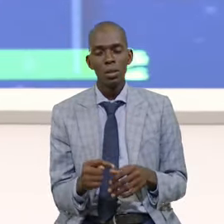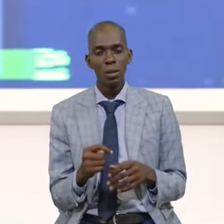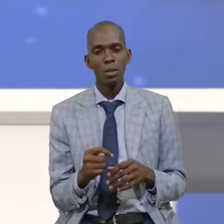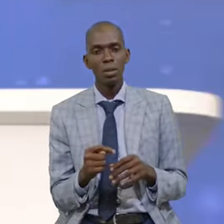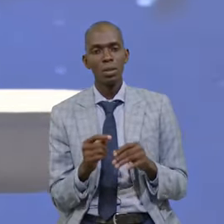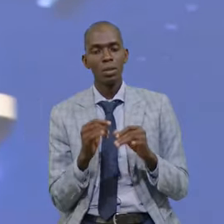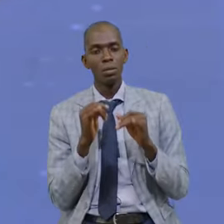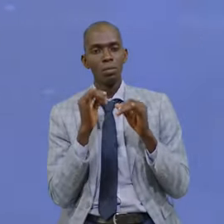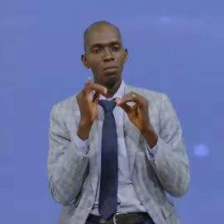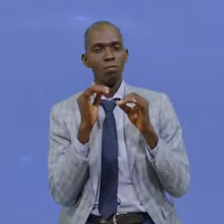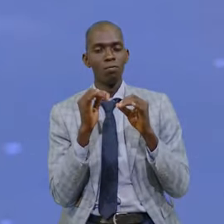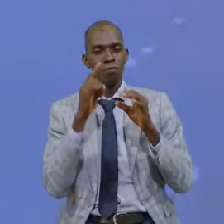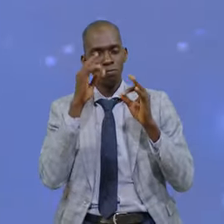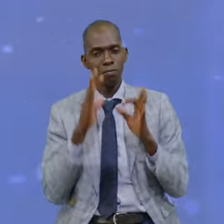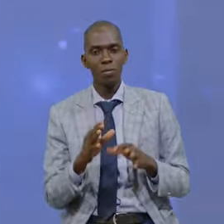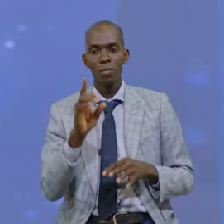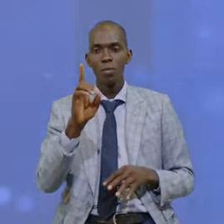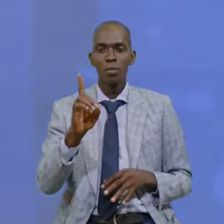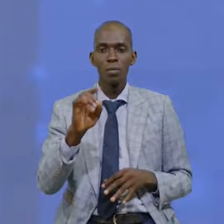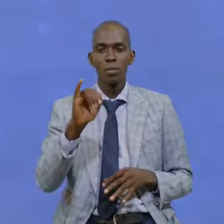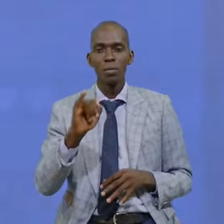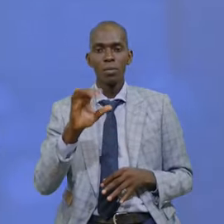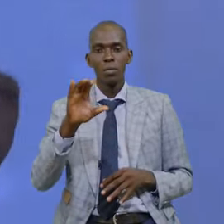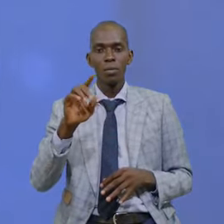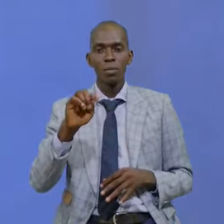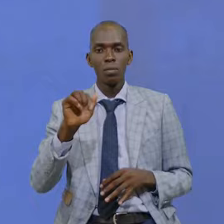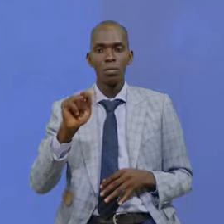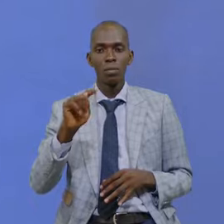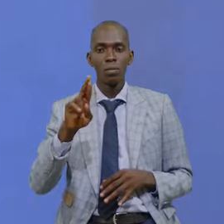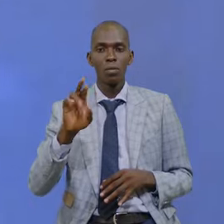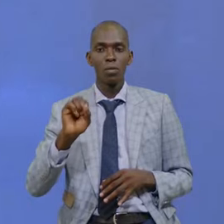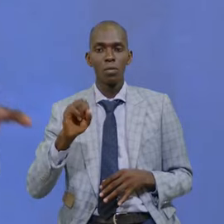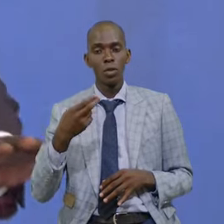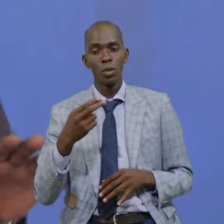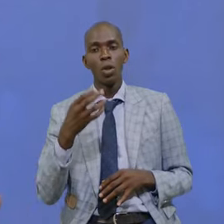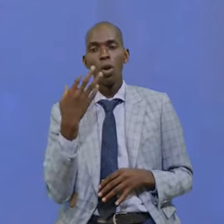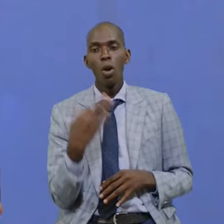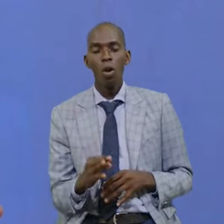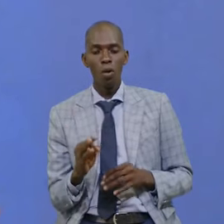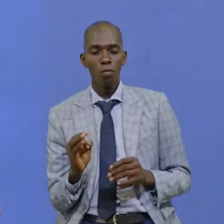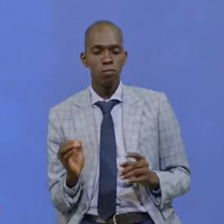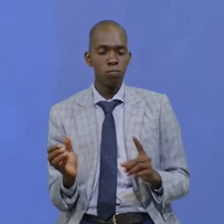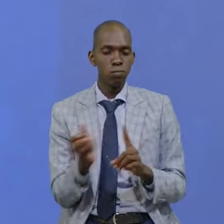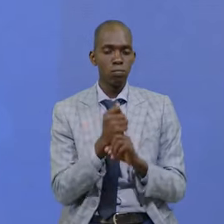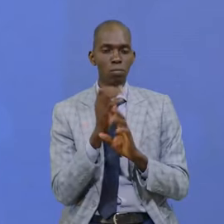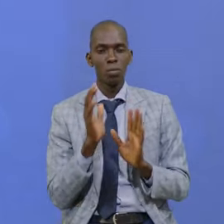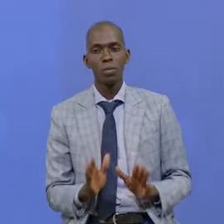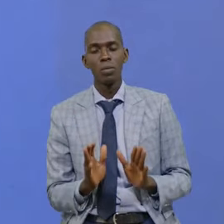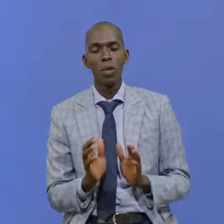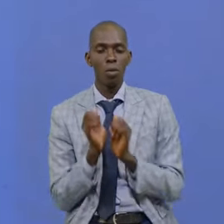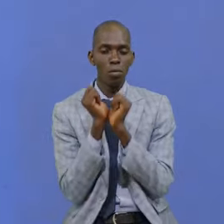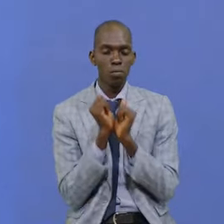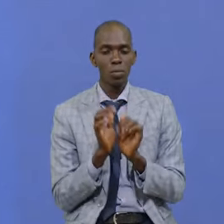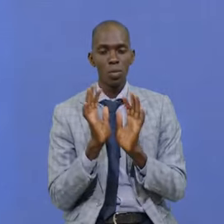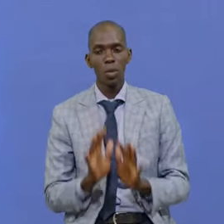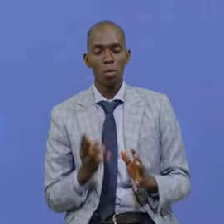dictatorship of captors. You know, captors, those who capture people, and those who